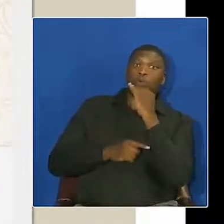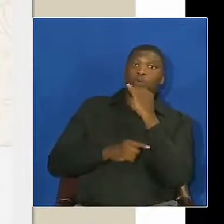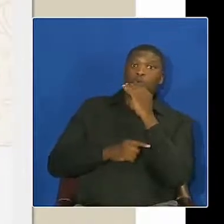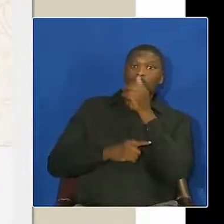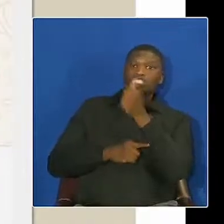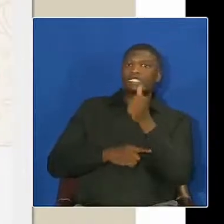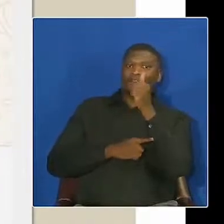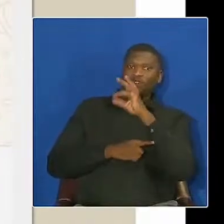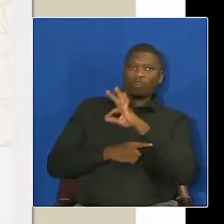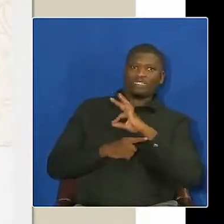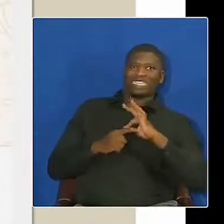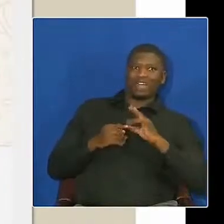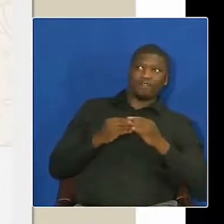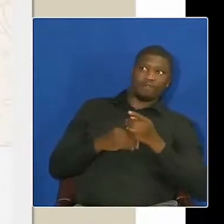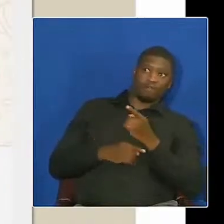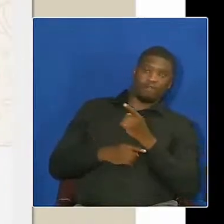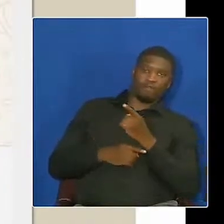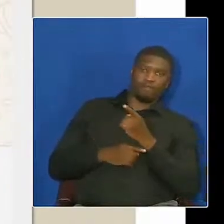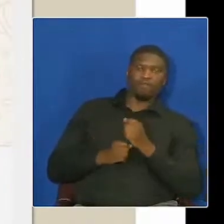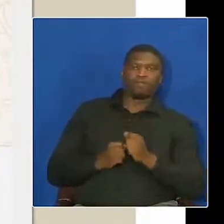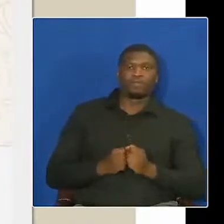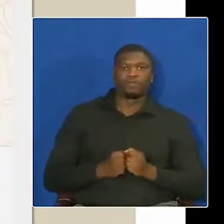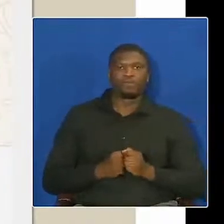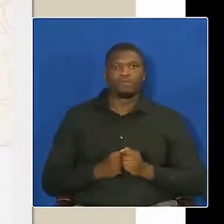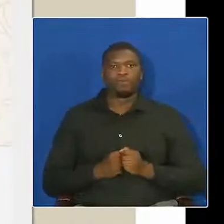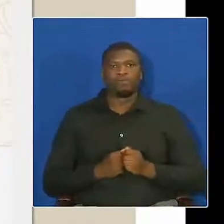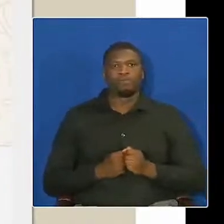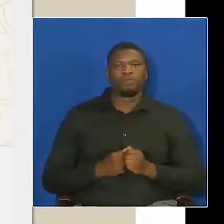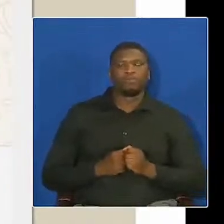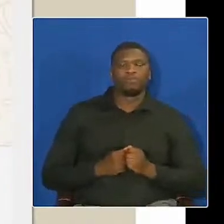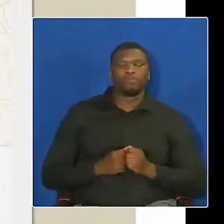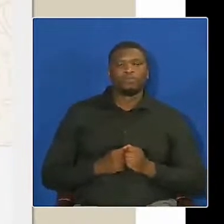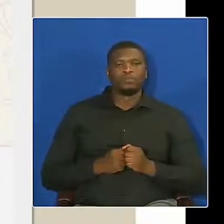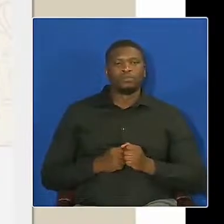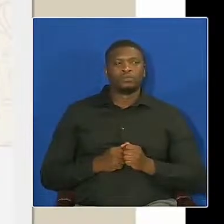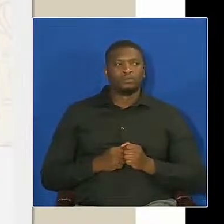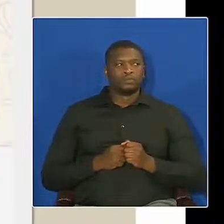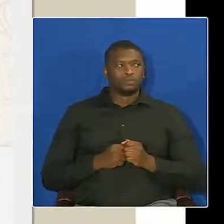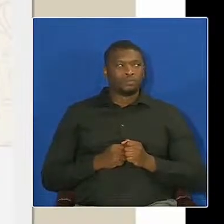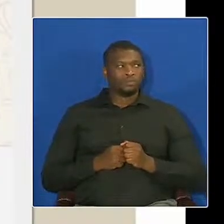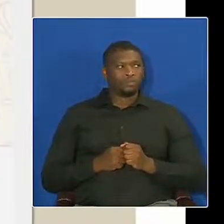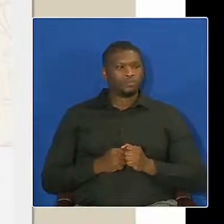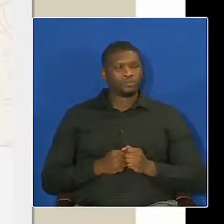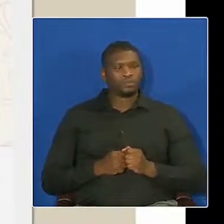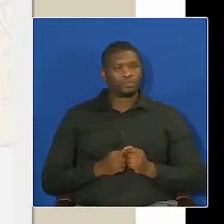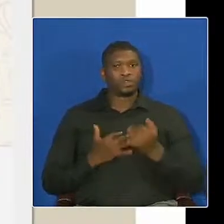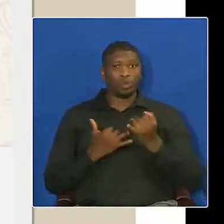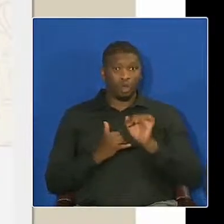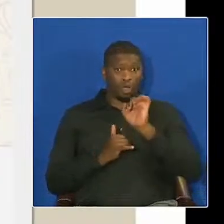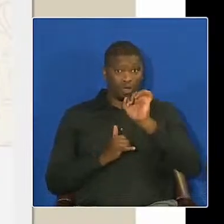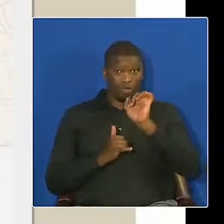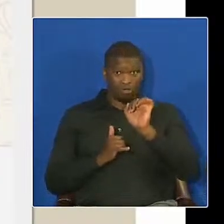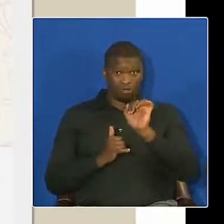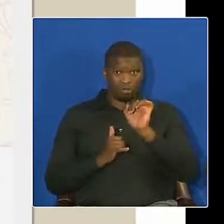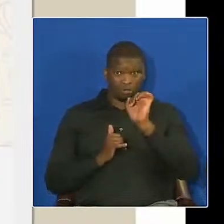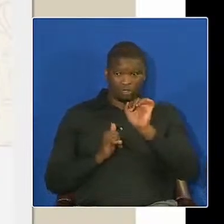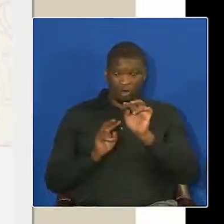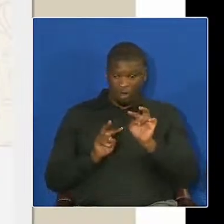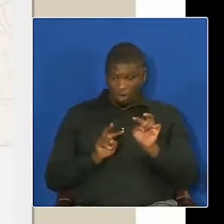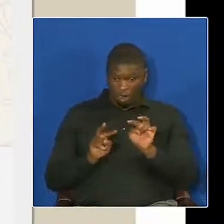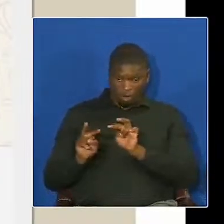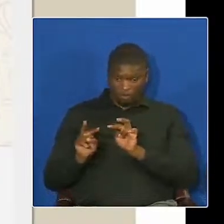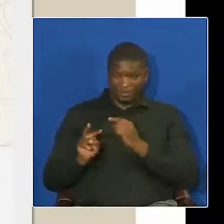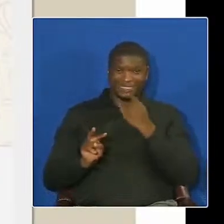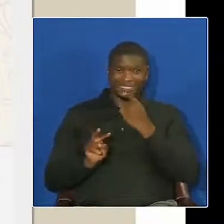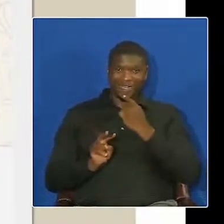to the Chief of Staff. So your interpretation of our